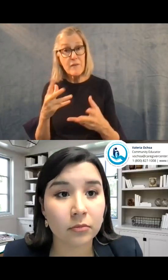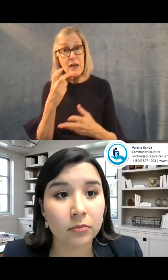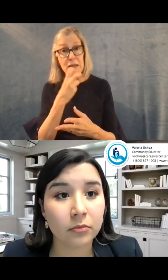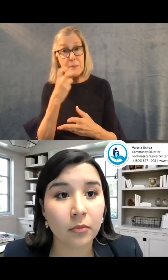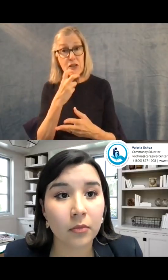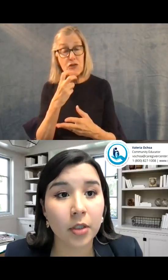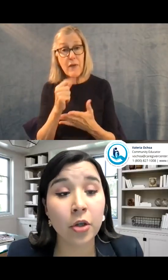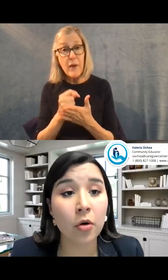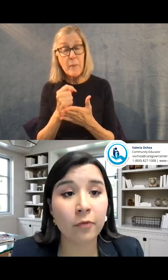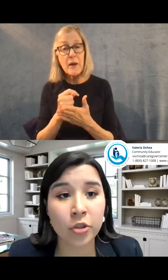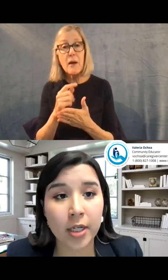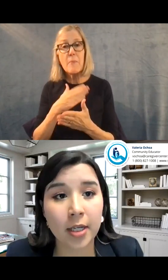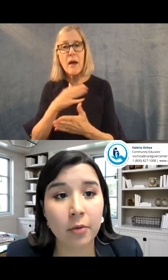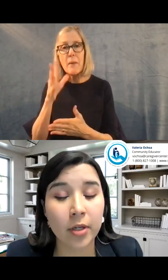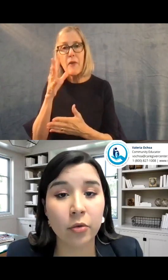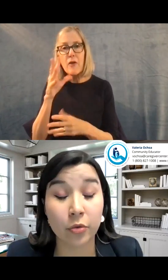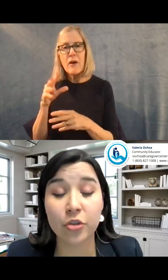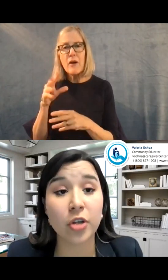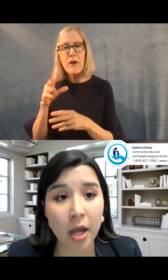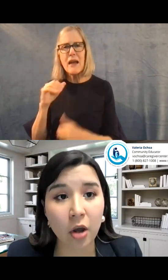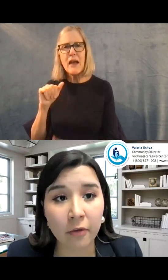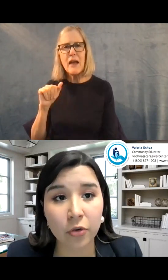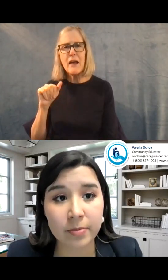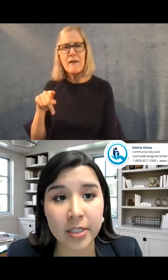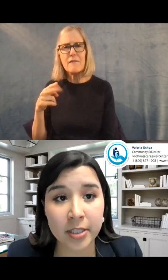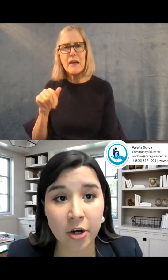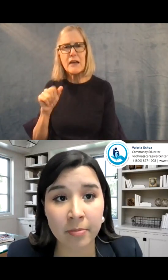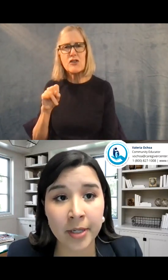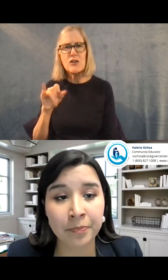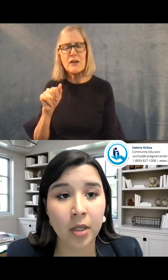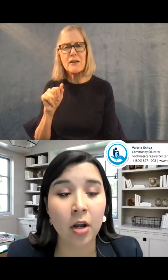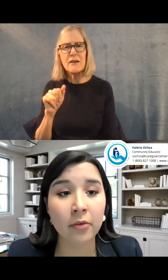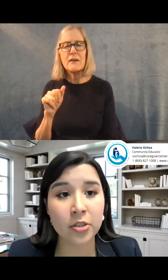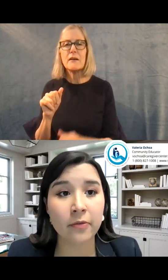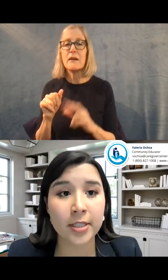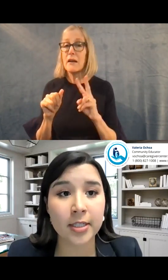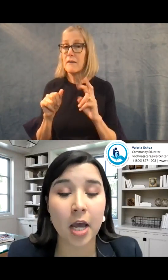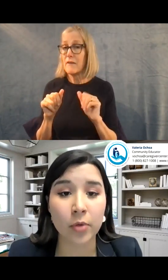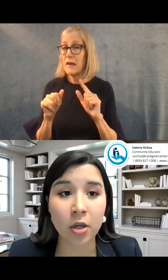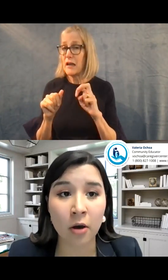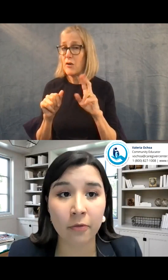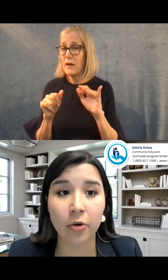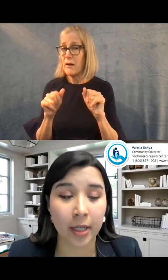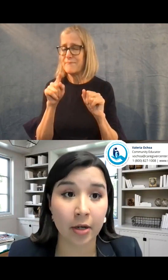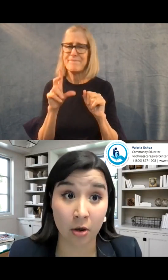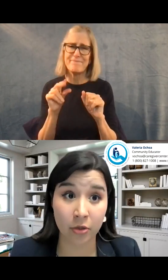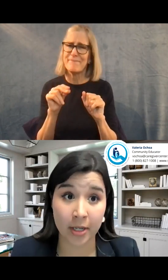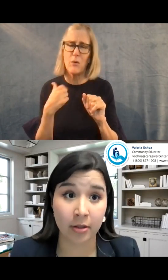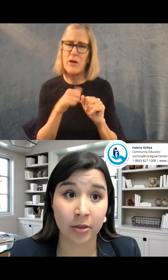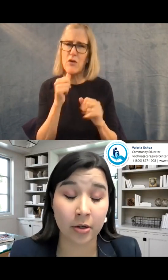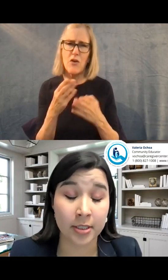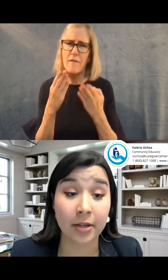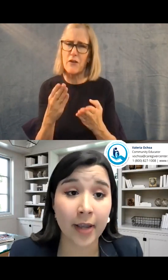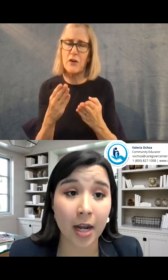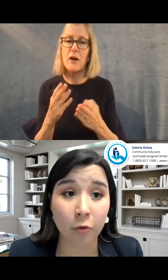aphasia? No, unfortunately, we do not offer speech therapy. All of the services that we offer, again, all